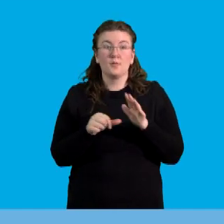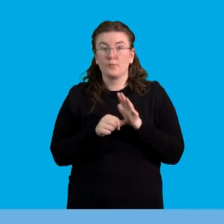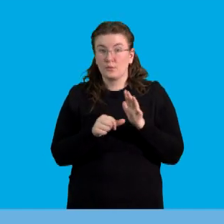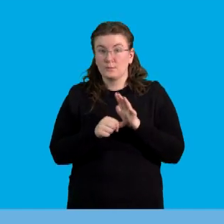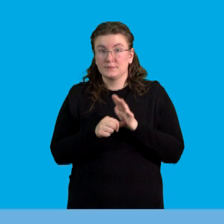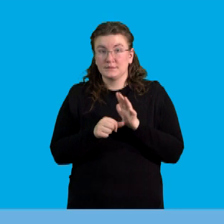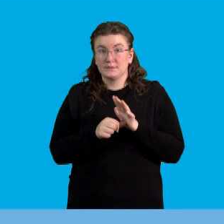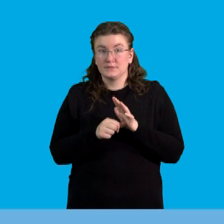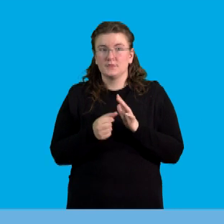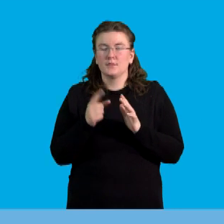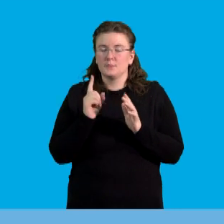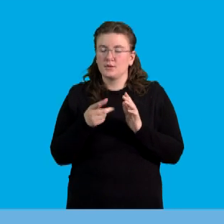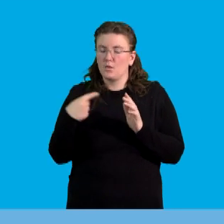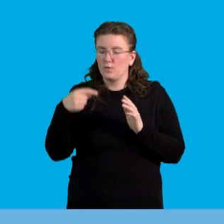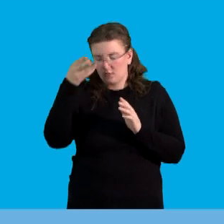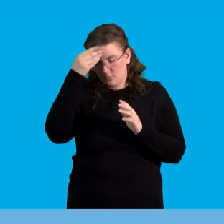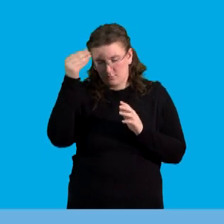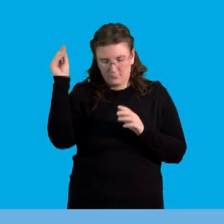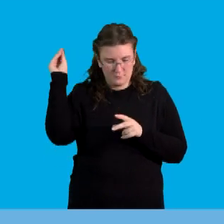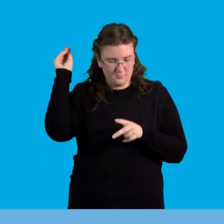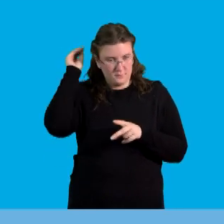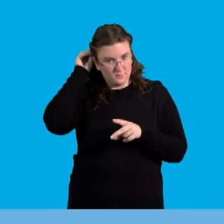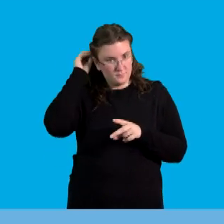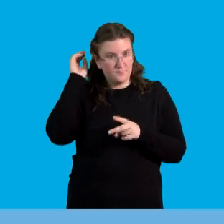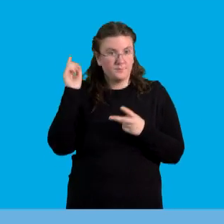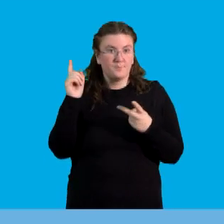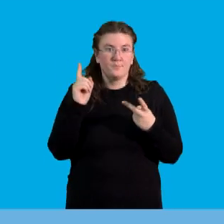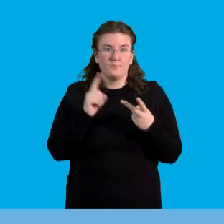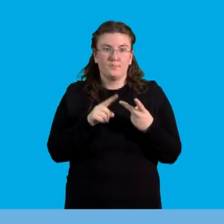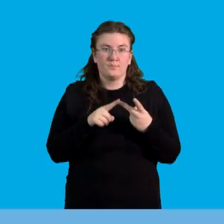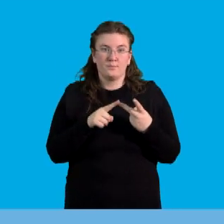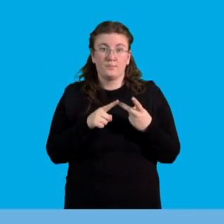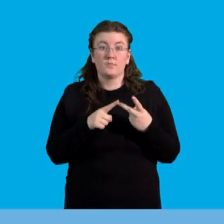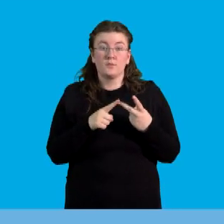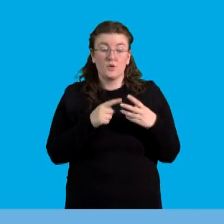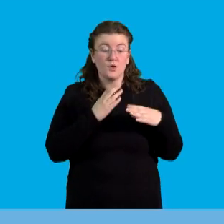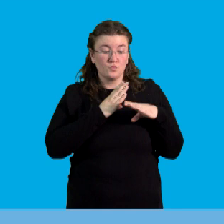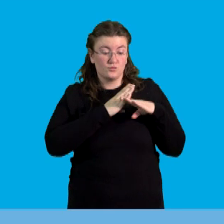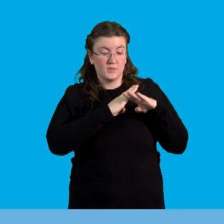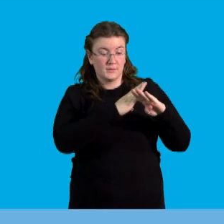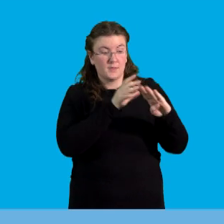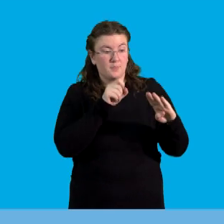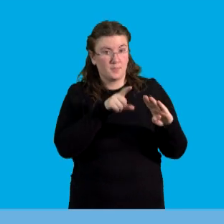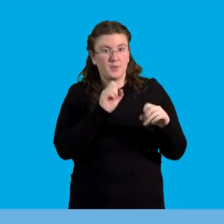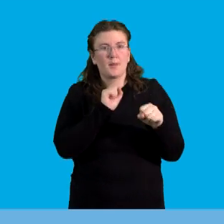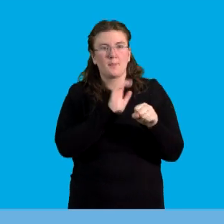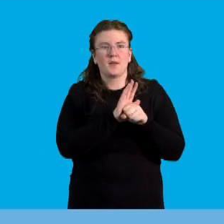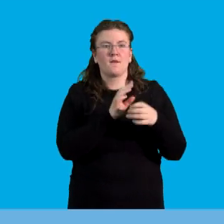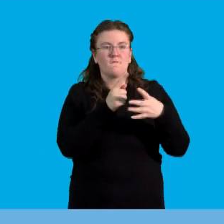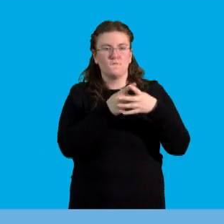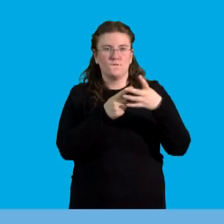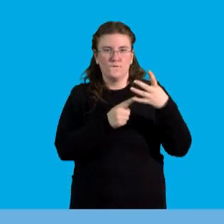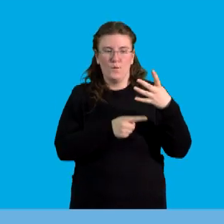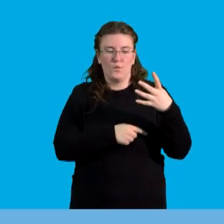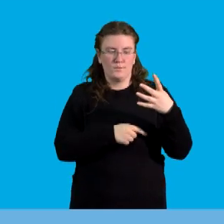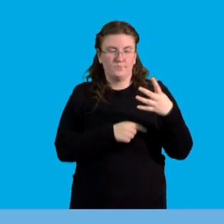most important thing that I want you to always remember about the resistance is that resistance of a conductor is always affected by